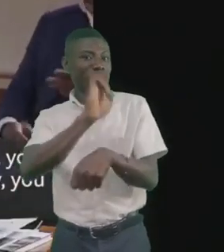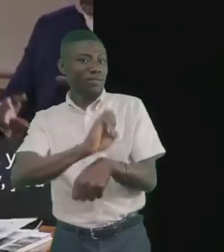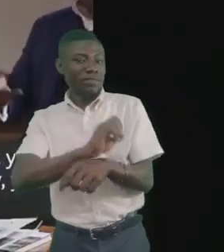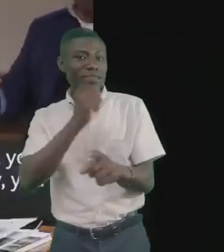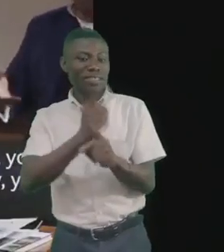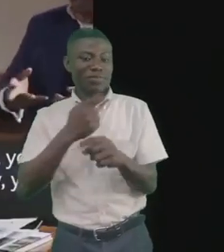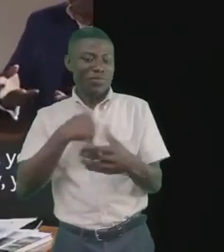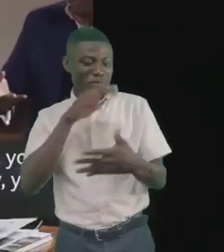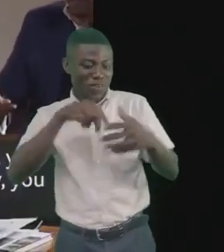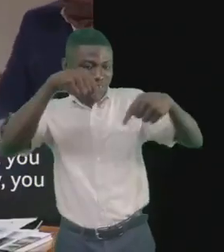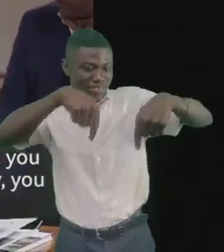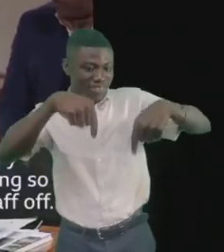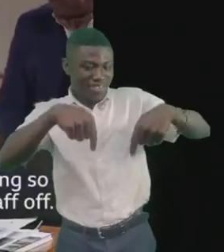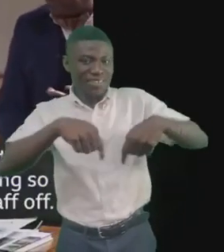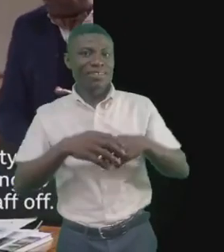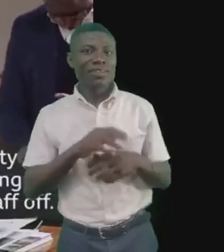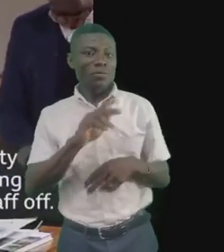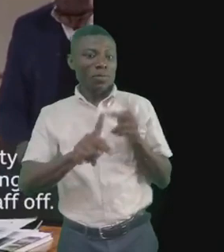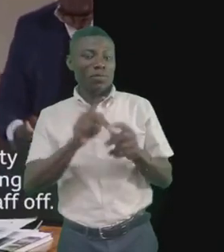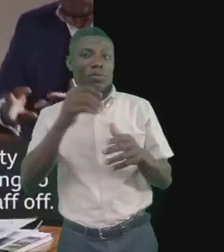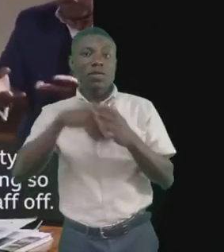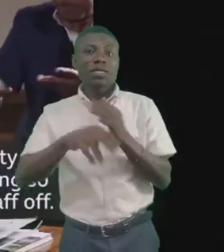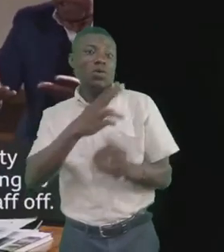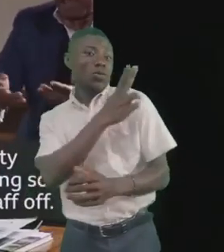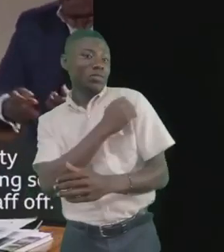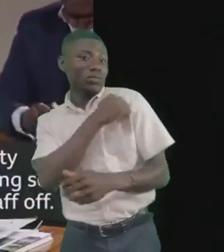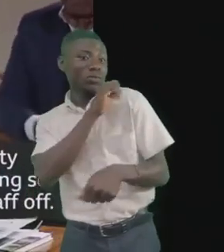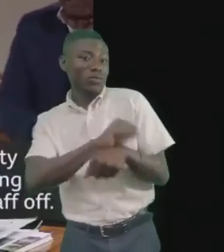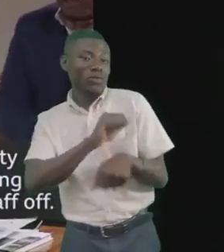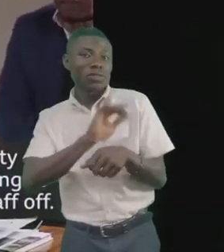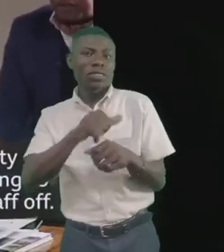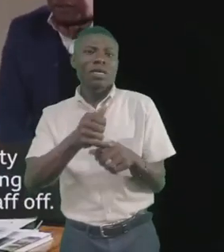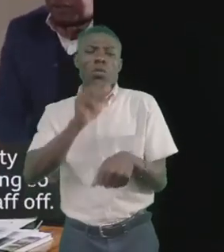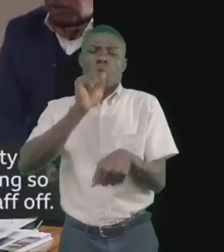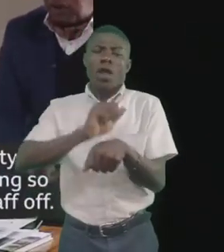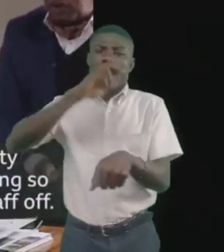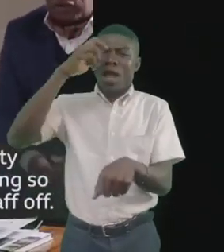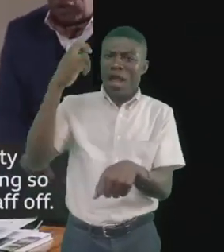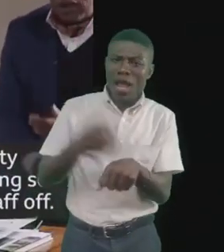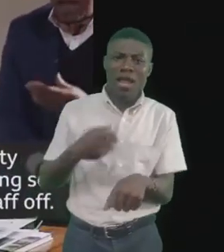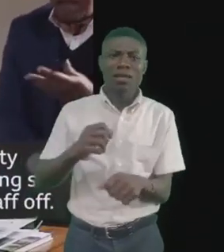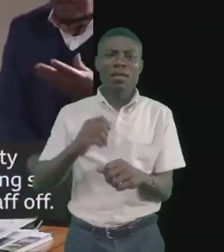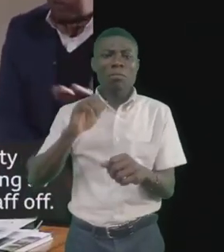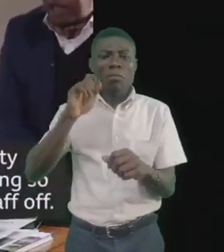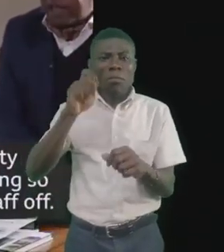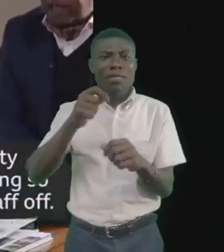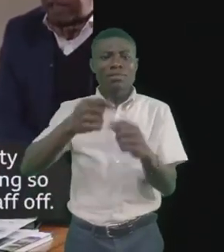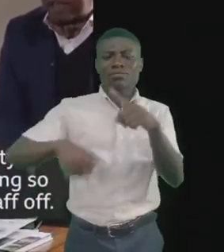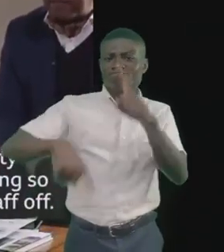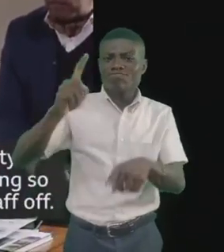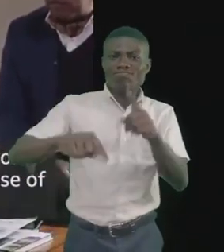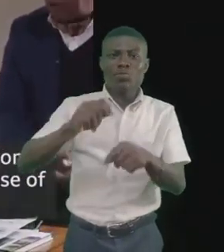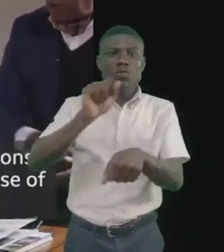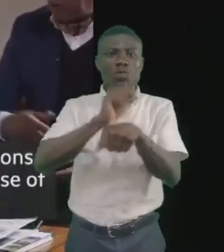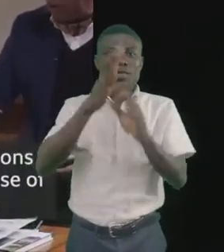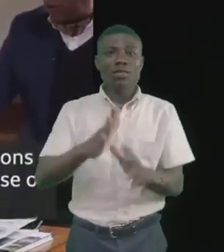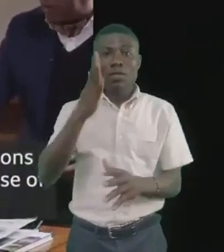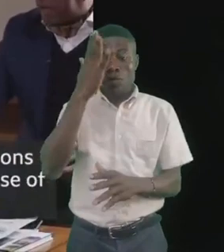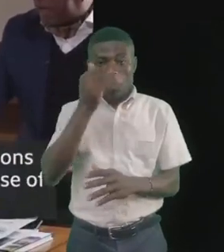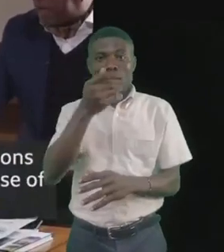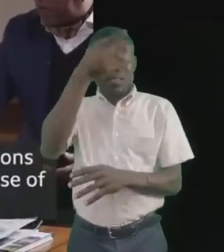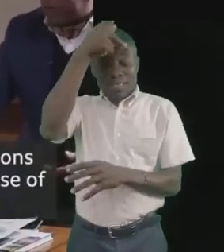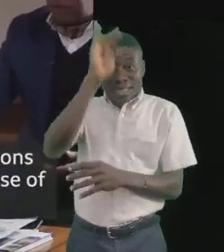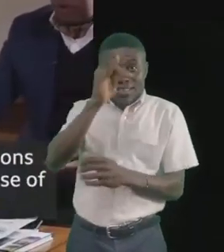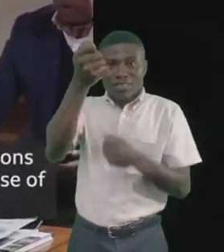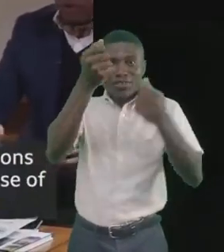employ. I was just reading today. People in the hospitality industry that you're pushing so hard. Having to lay their staff off. We've